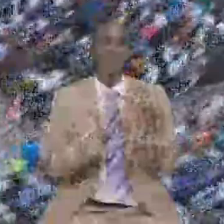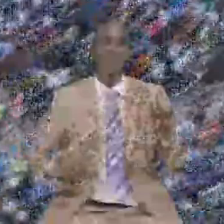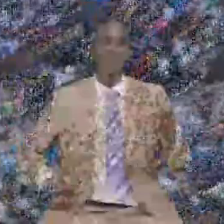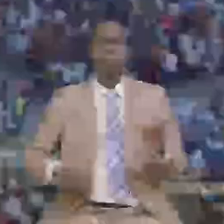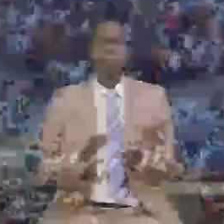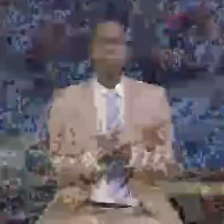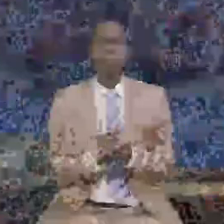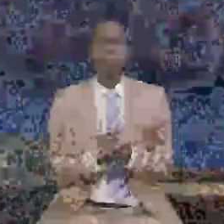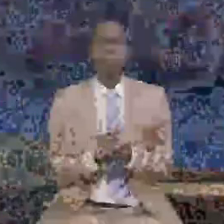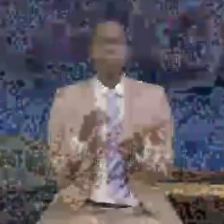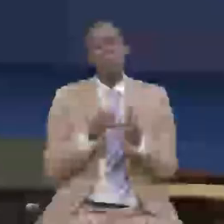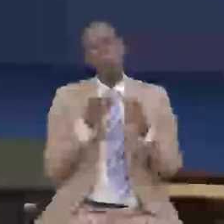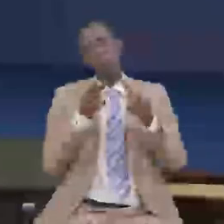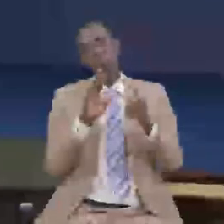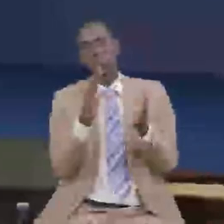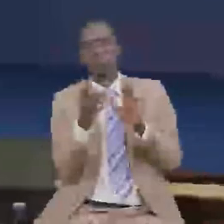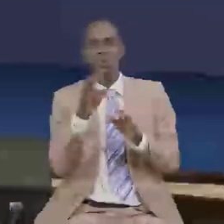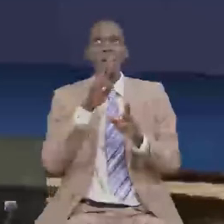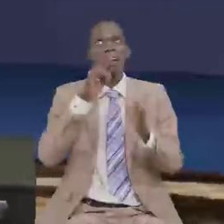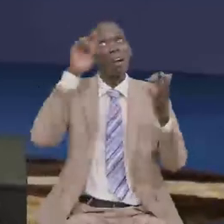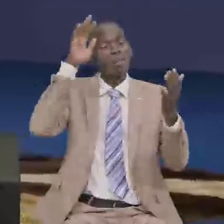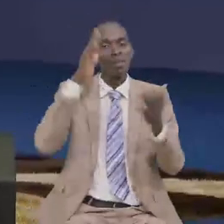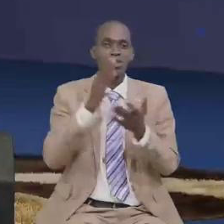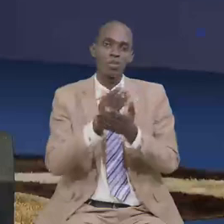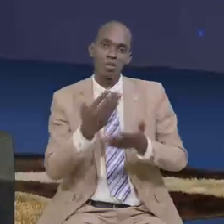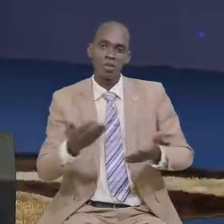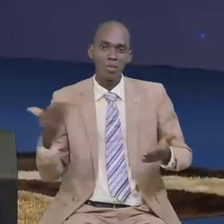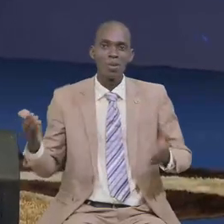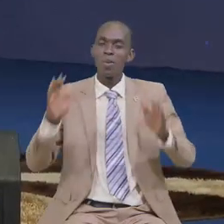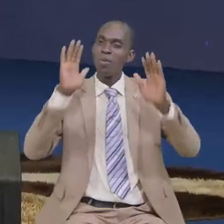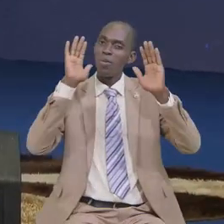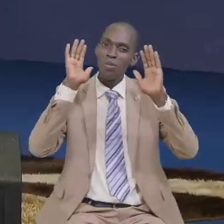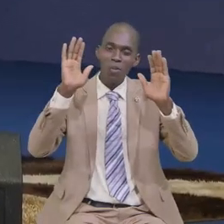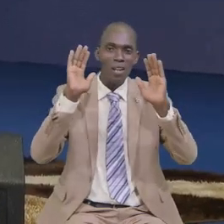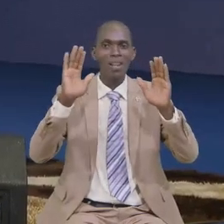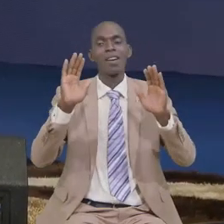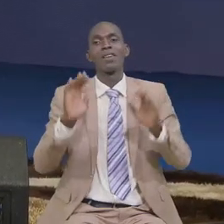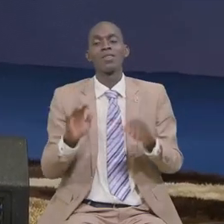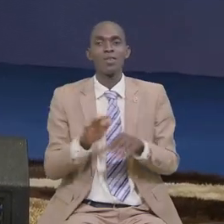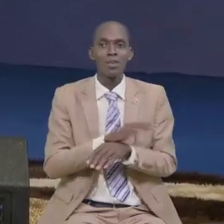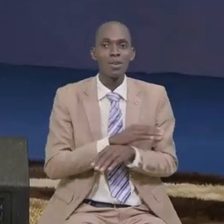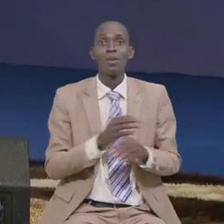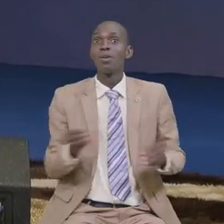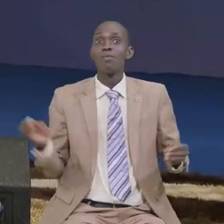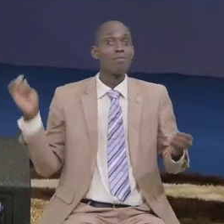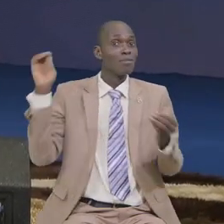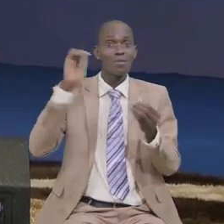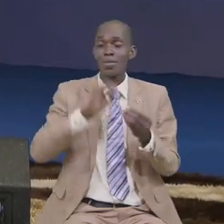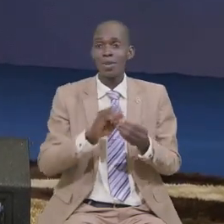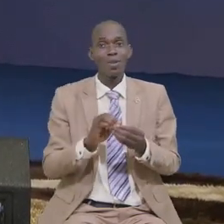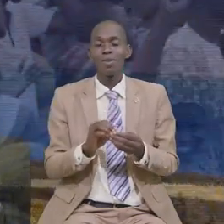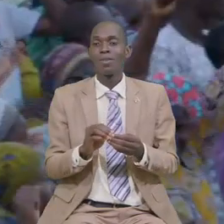Looks like you're expecting something wonderful, extraordinary today